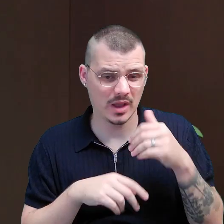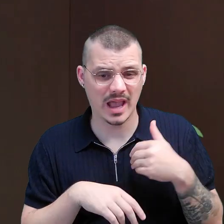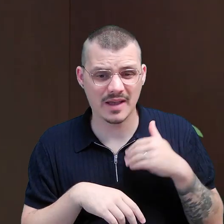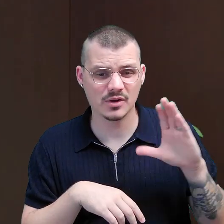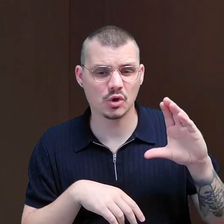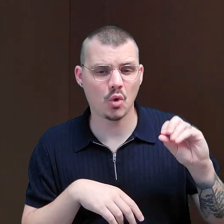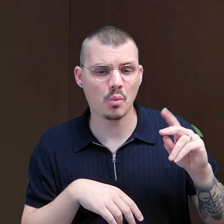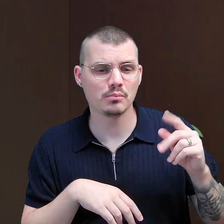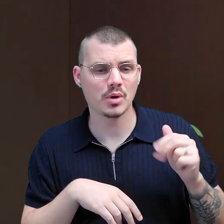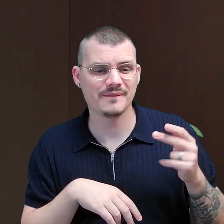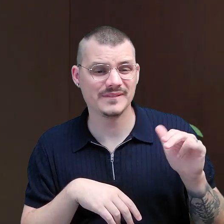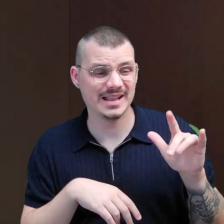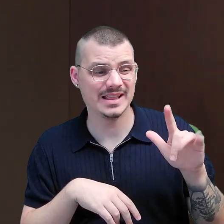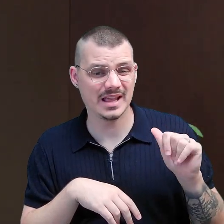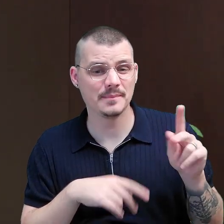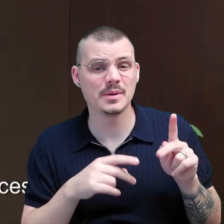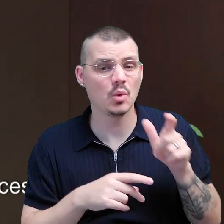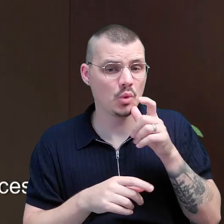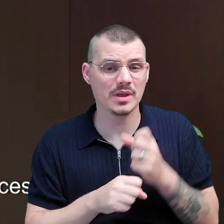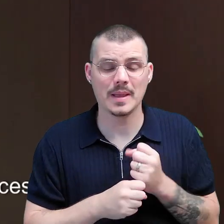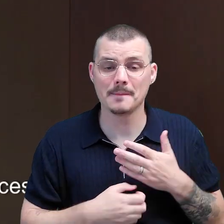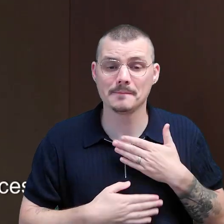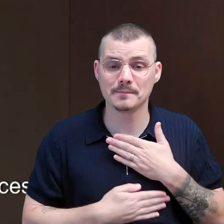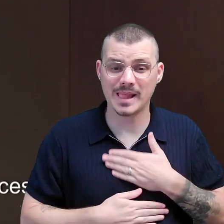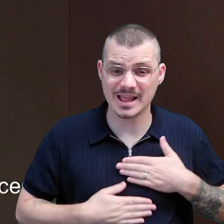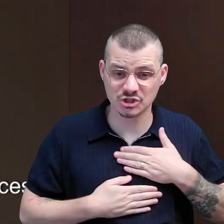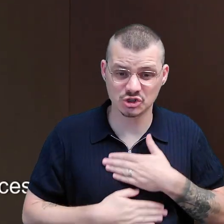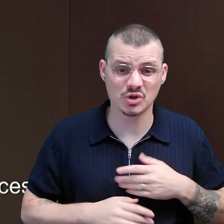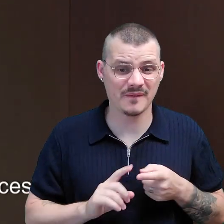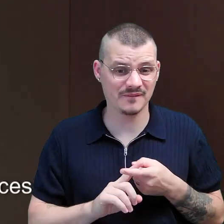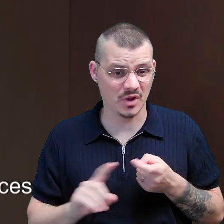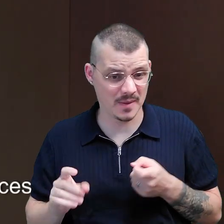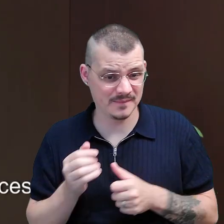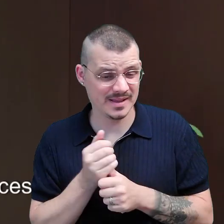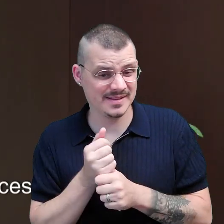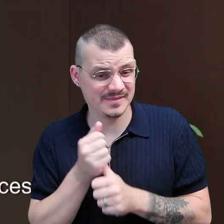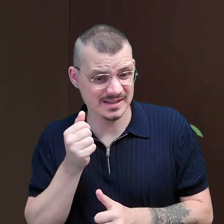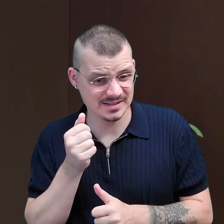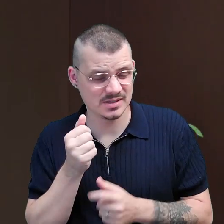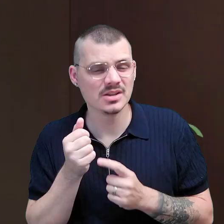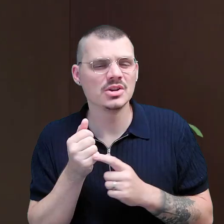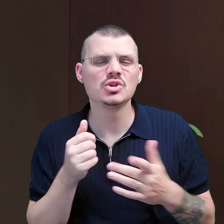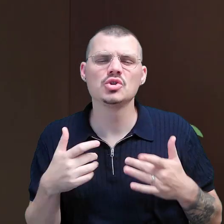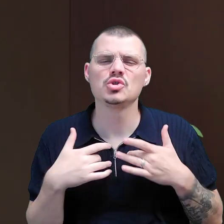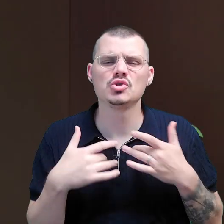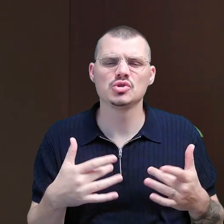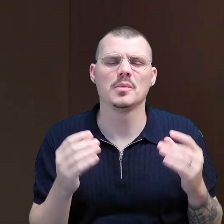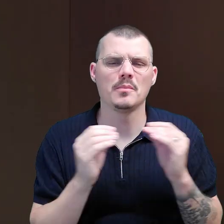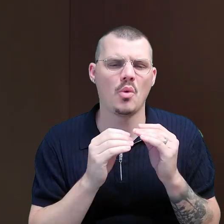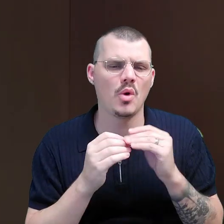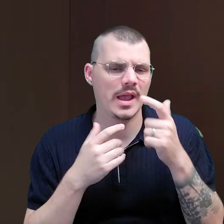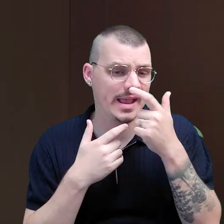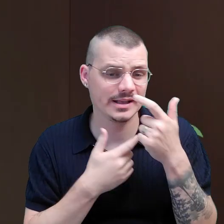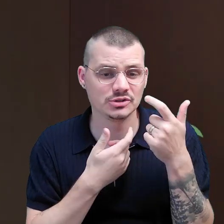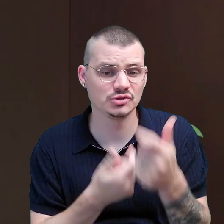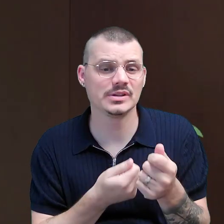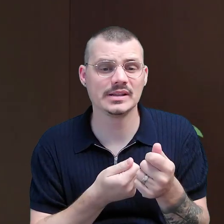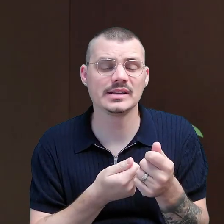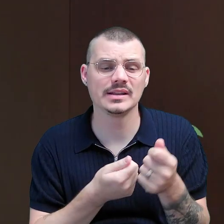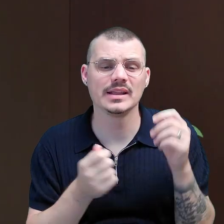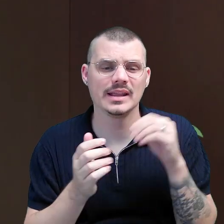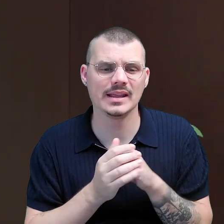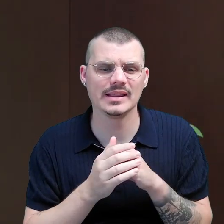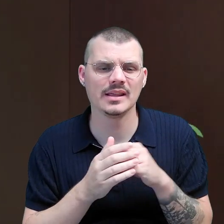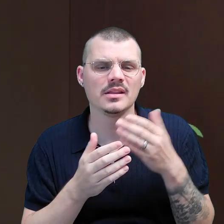Even people with coprophilia, which is people that get pleasure from feces, usually are more